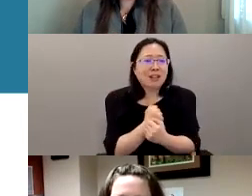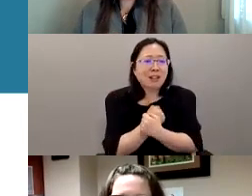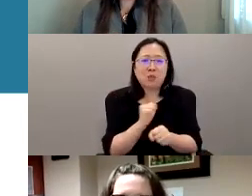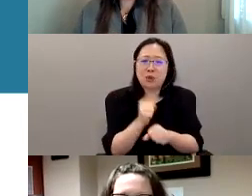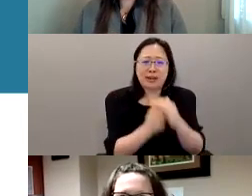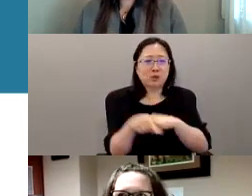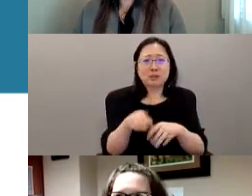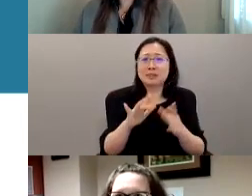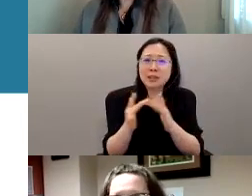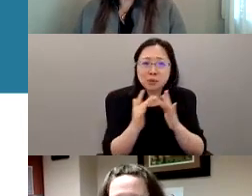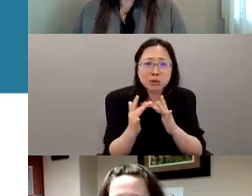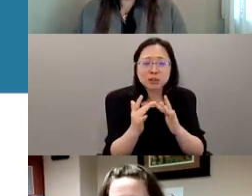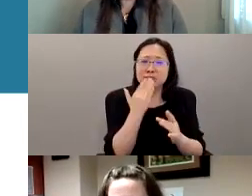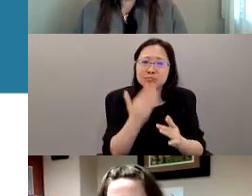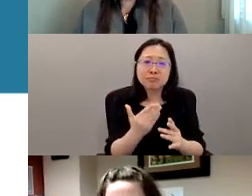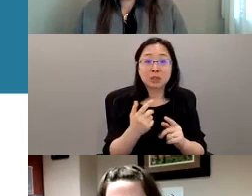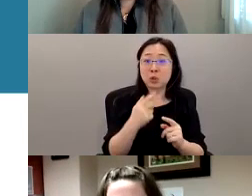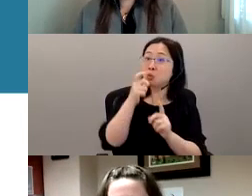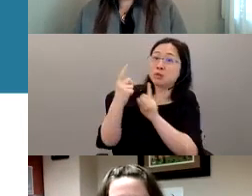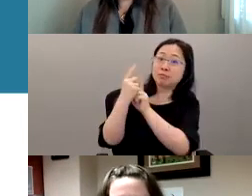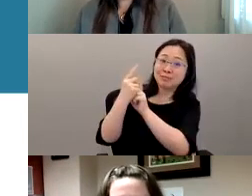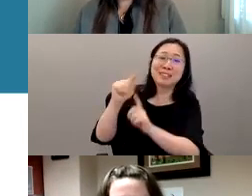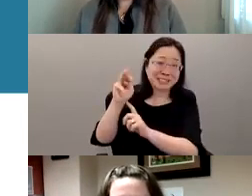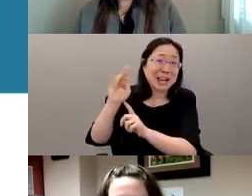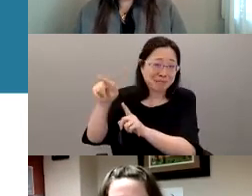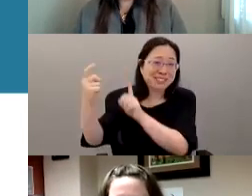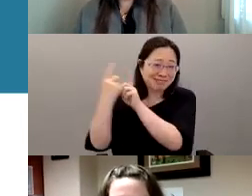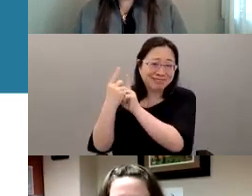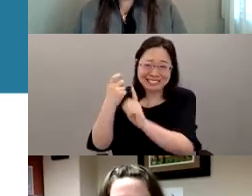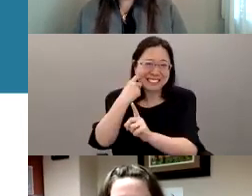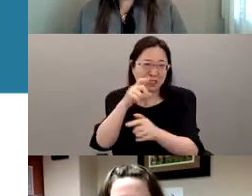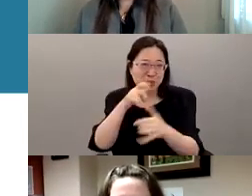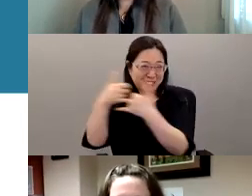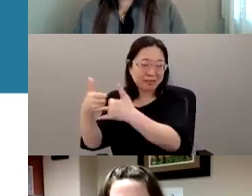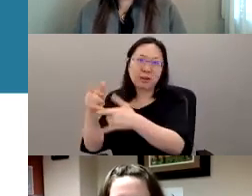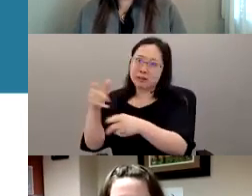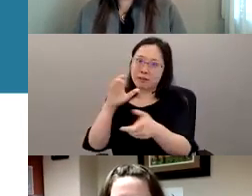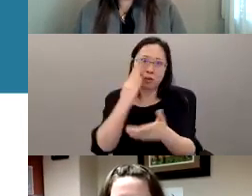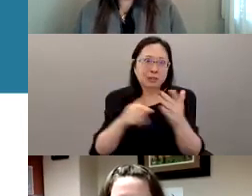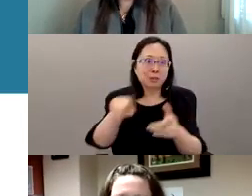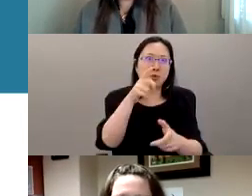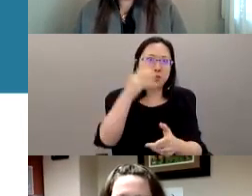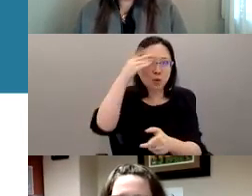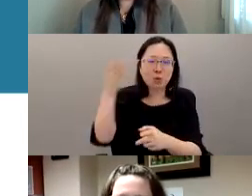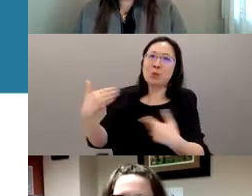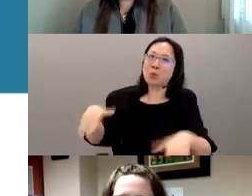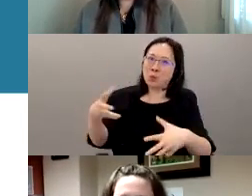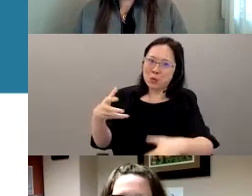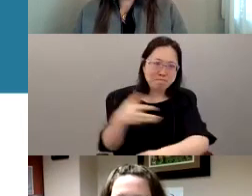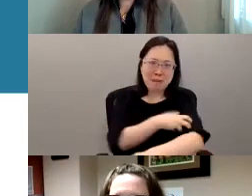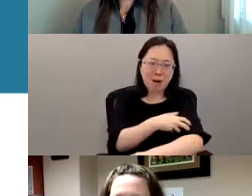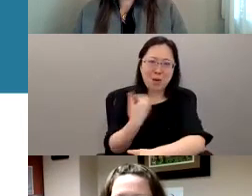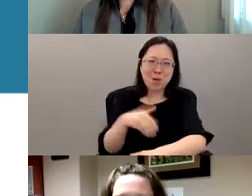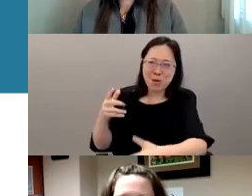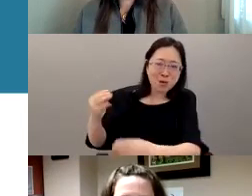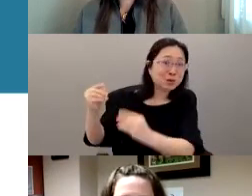network. I was mentored by Tammy Brydon, and for those of you that know her, she was a real firecracker, and she kind